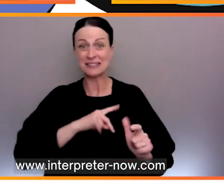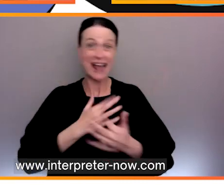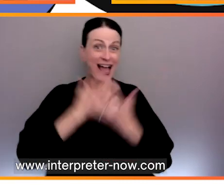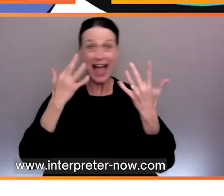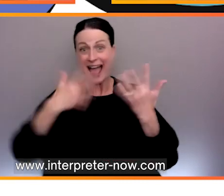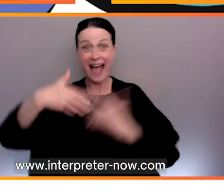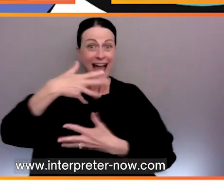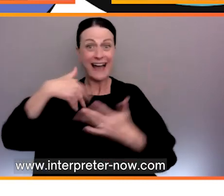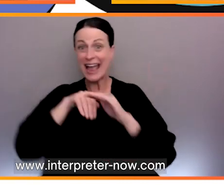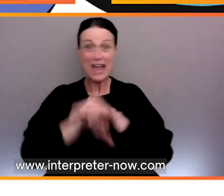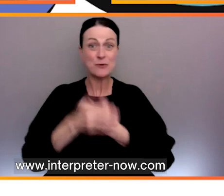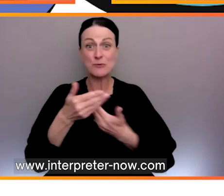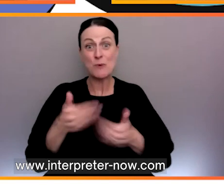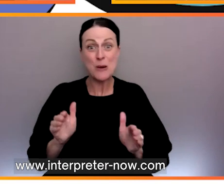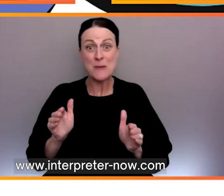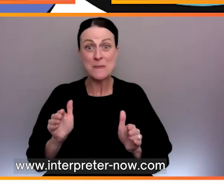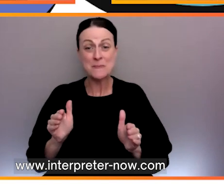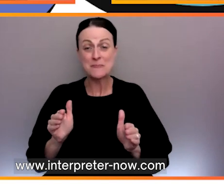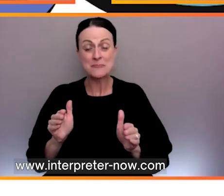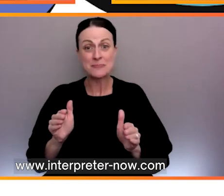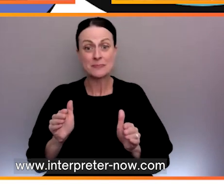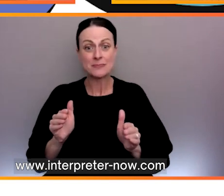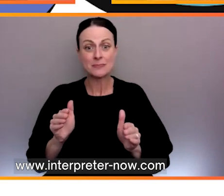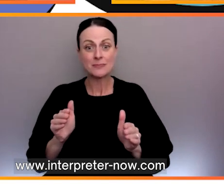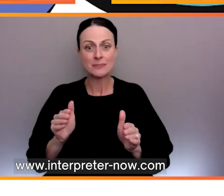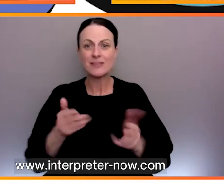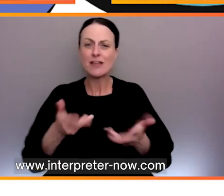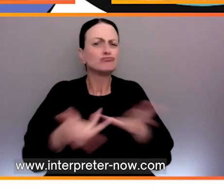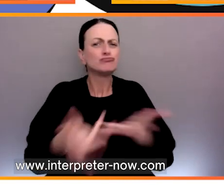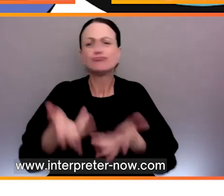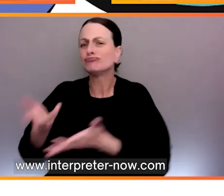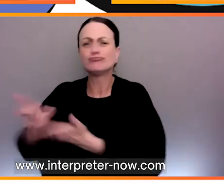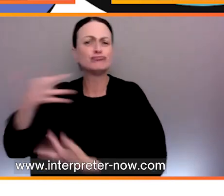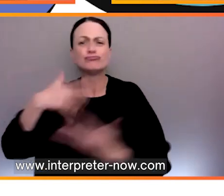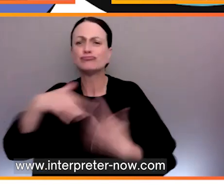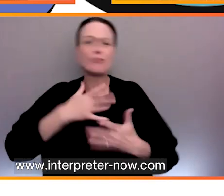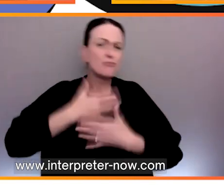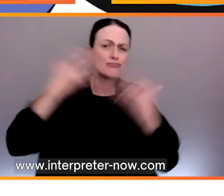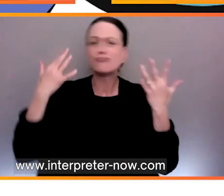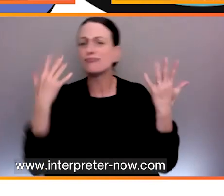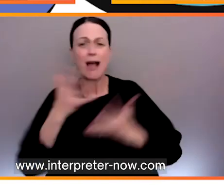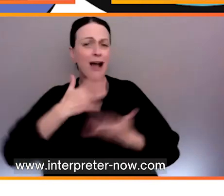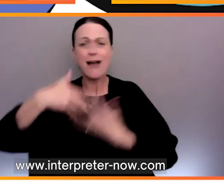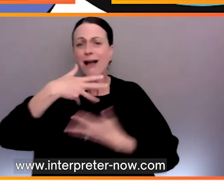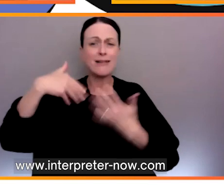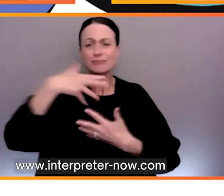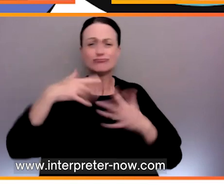have helped you. And I just so appreciated her saying something